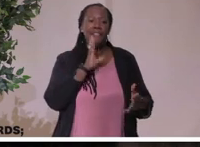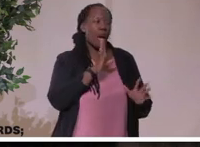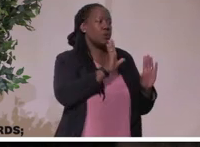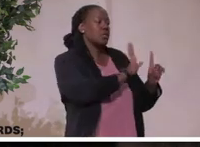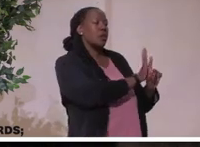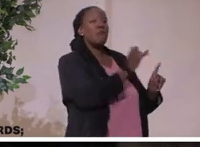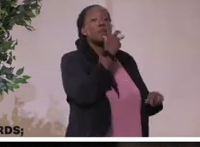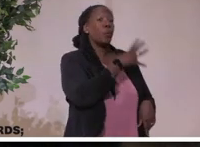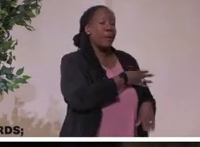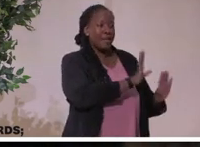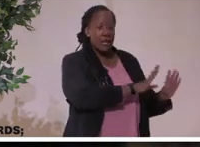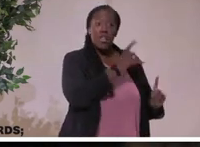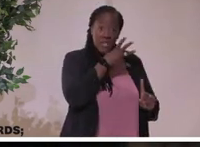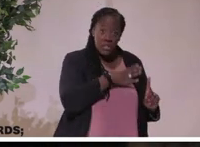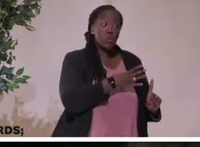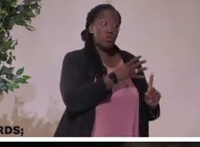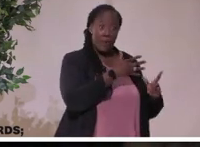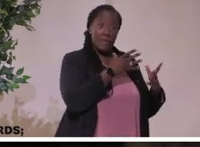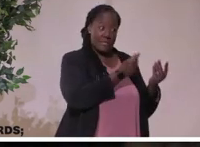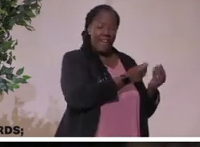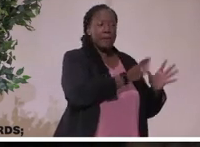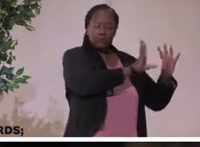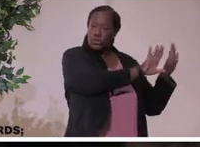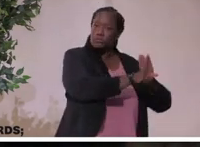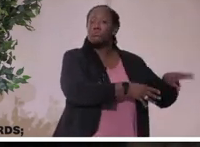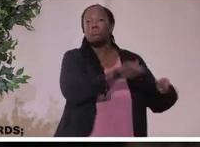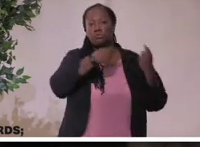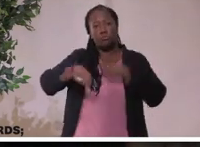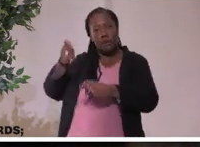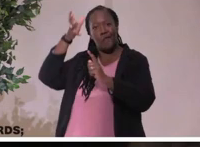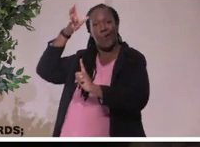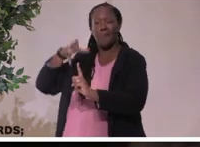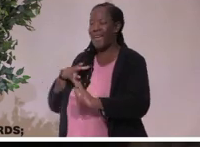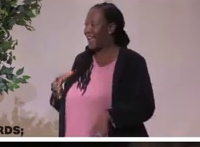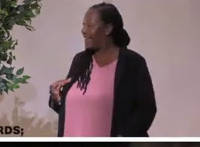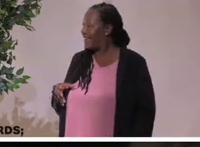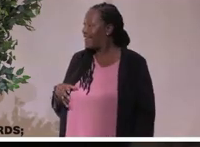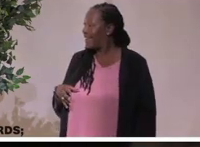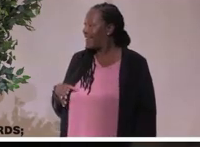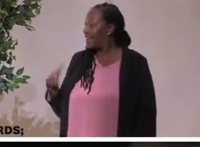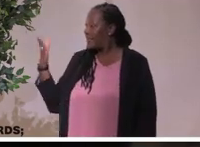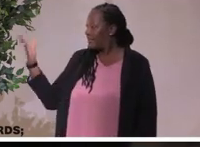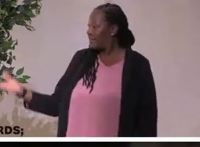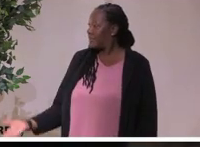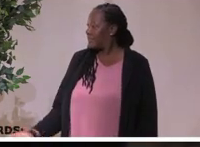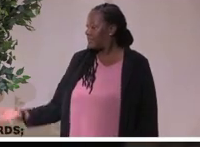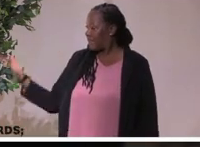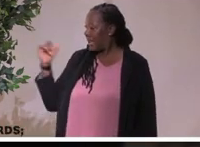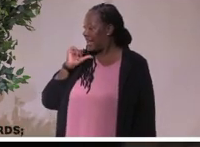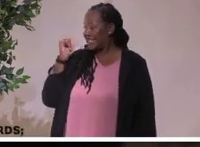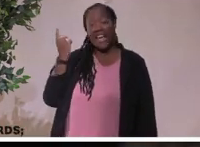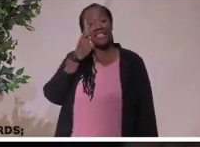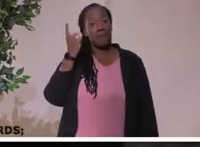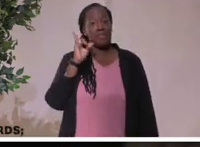wear. This is an actual women's wear fabric. It's a silk a jacquard fabric, and it's not something that